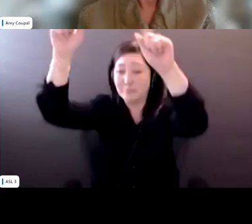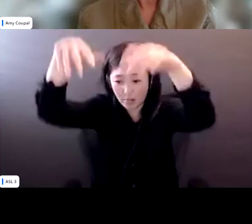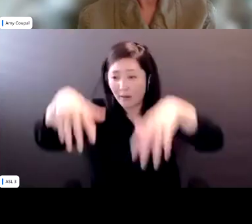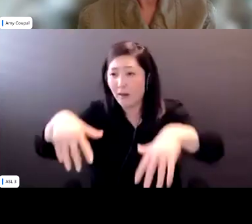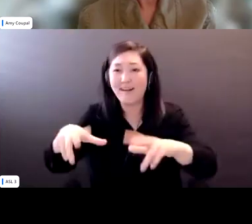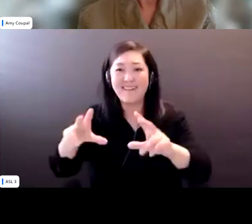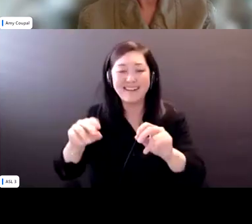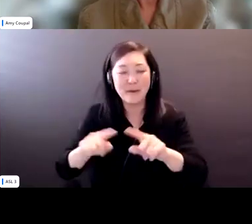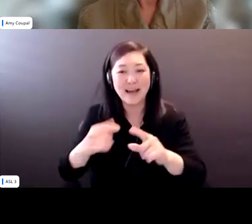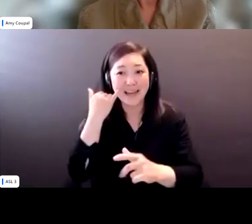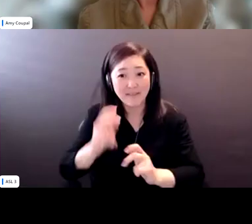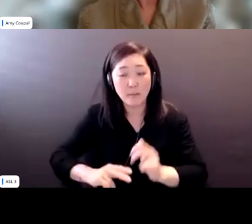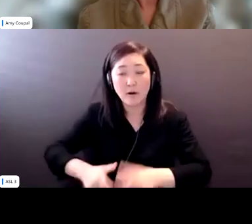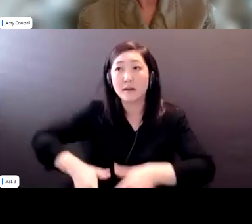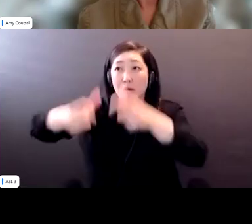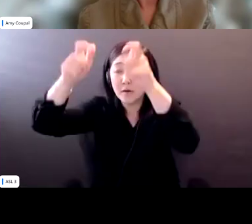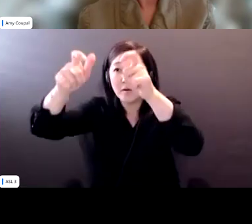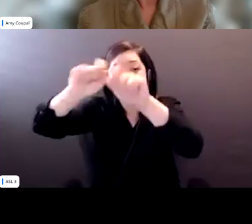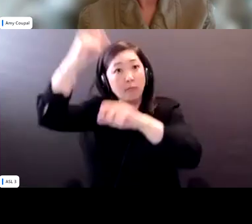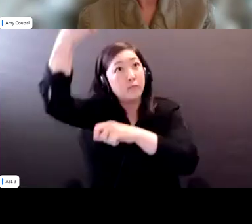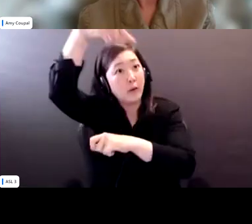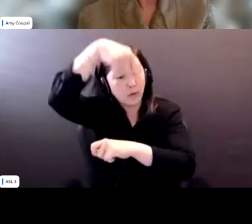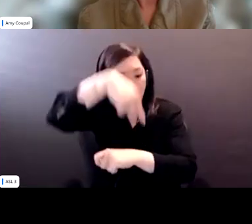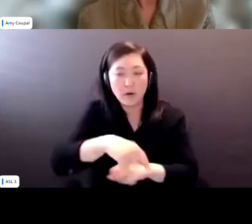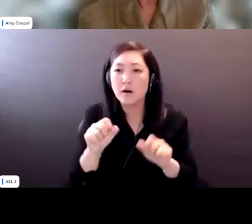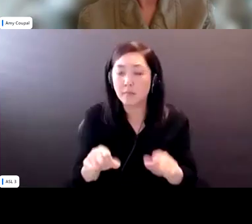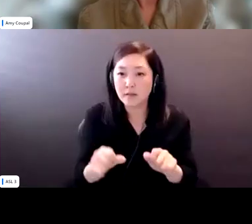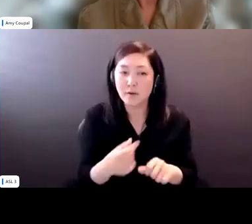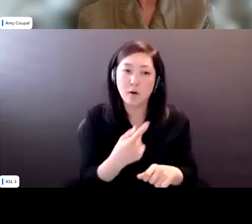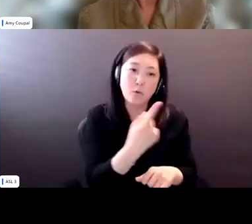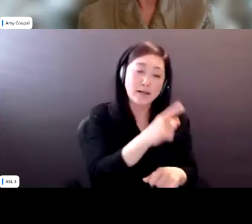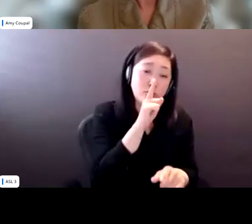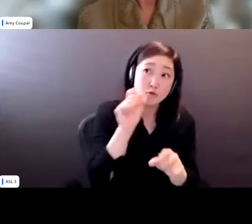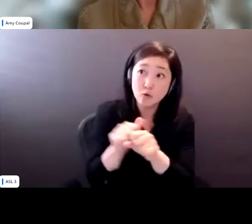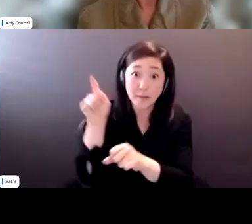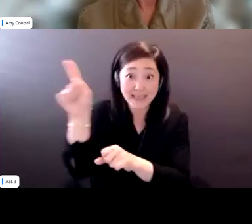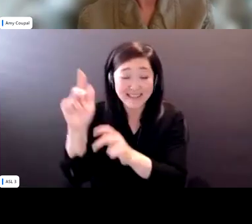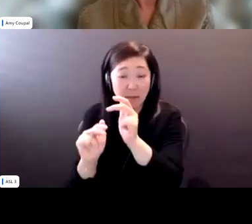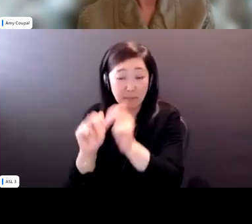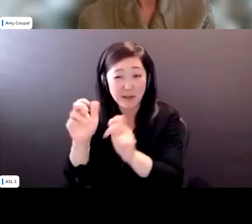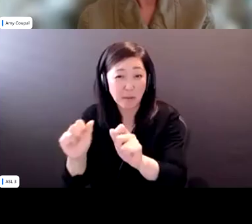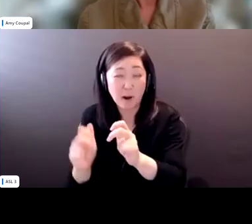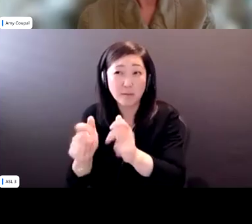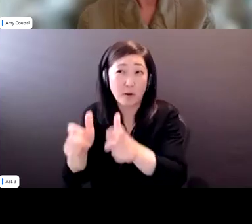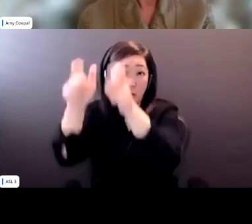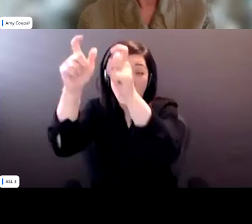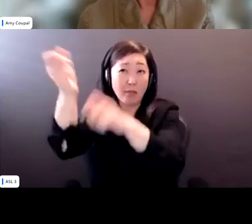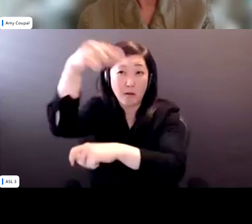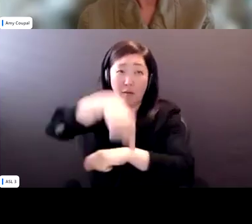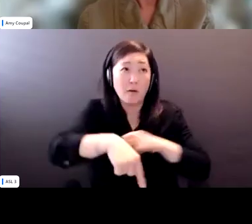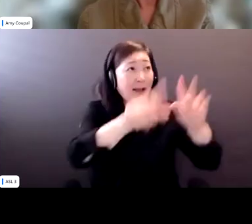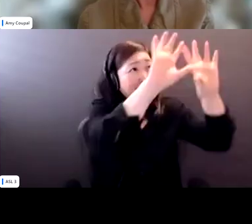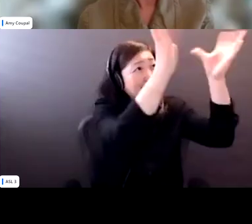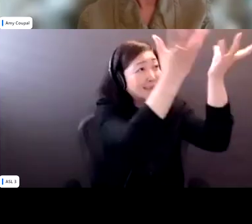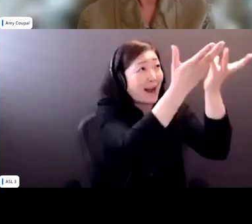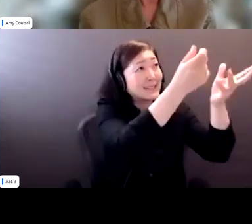building. One is real, one is imagined. Both both concepts are, anyway, I'll stop there. Jump in, Kurt, please.